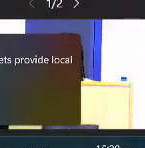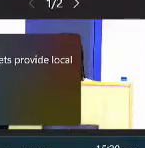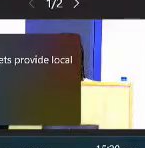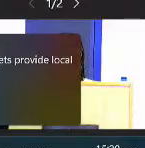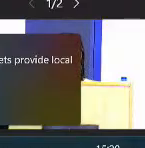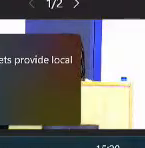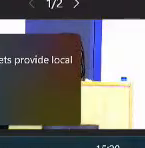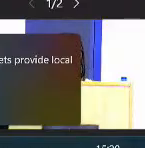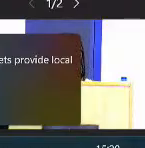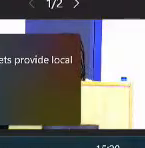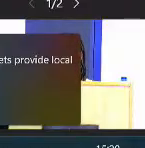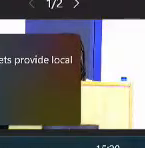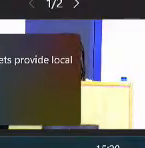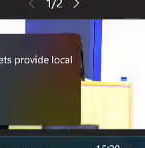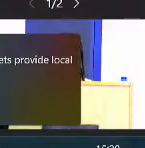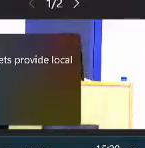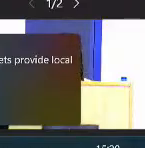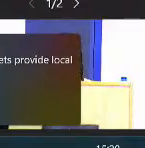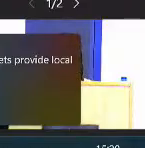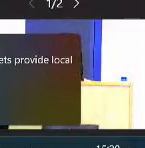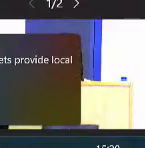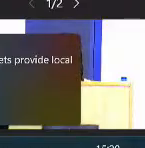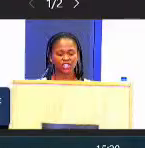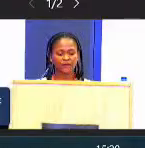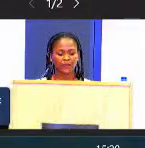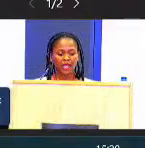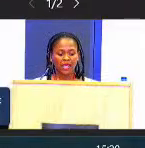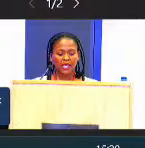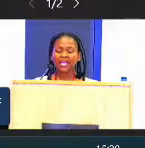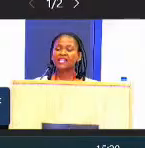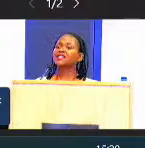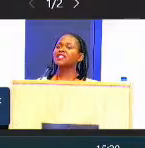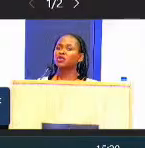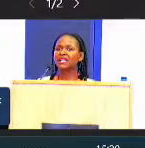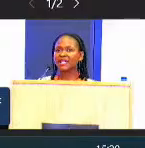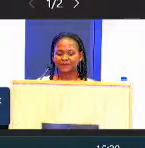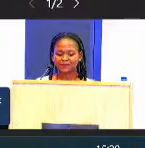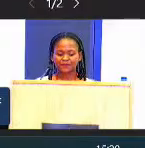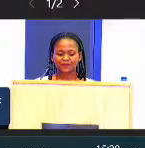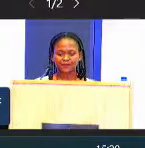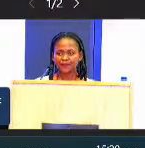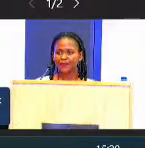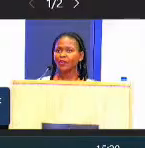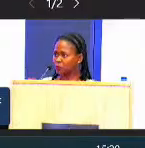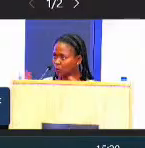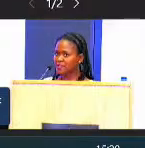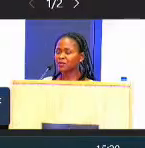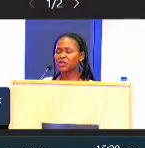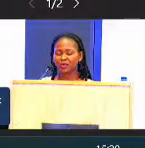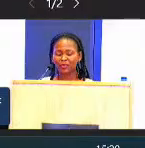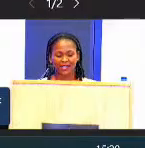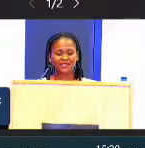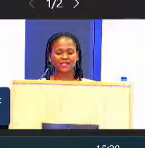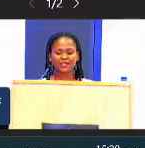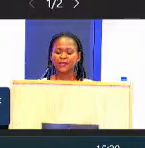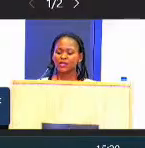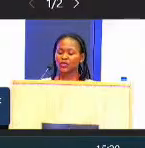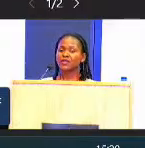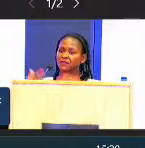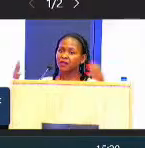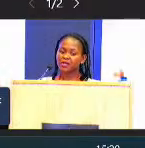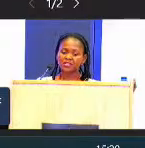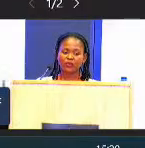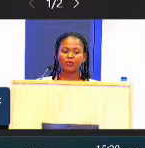off without a reliable source of energy. Enter nuclear. Of course, I'm going to be biased. So